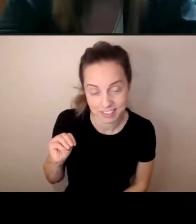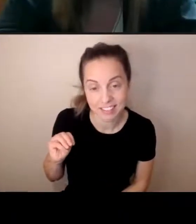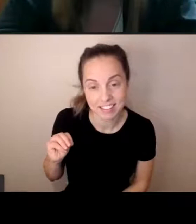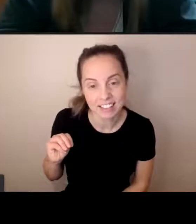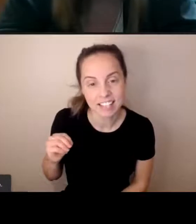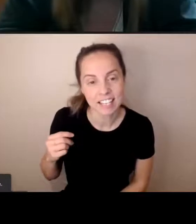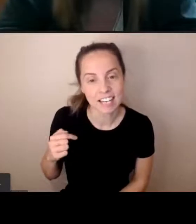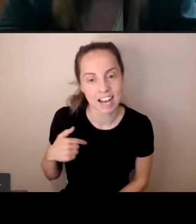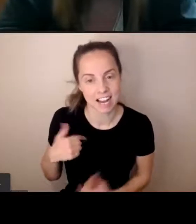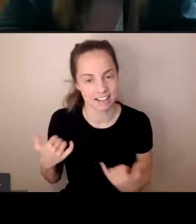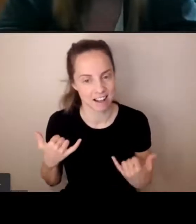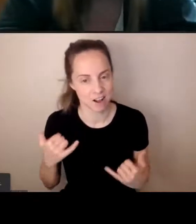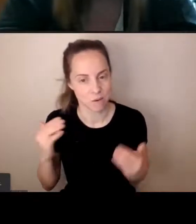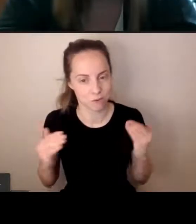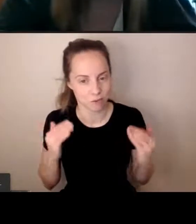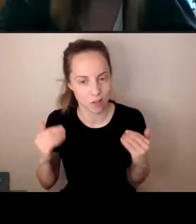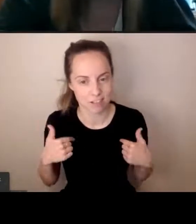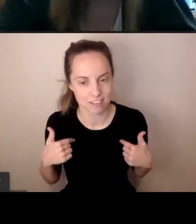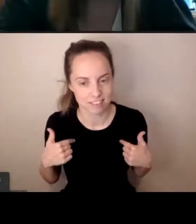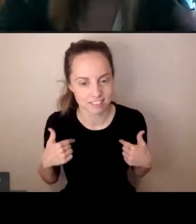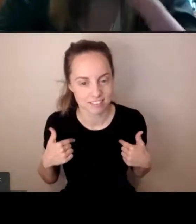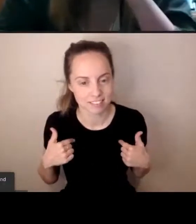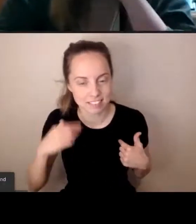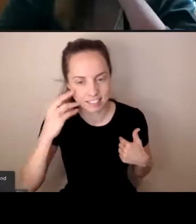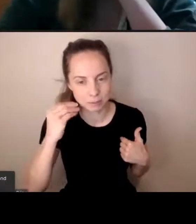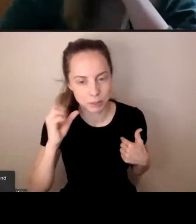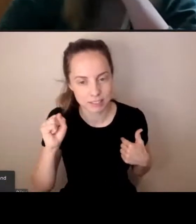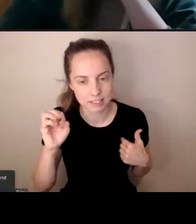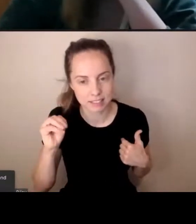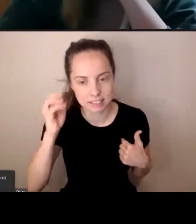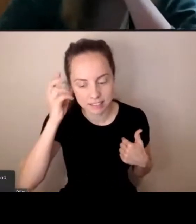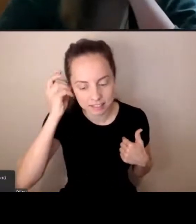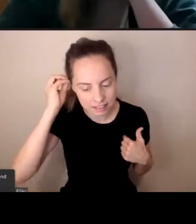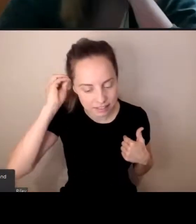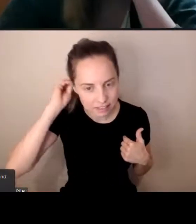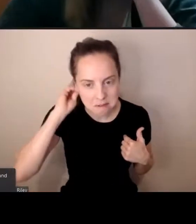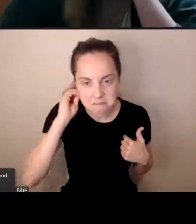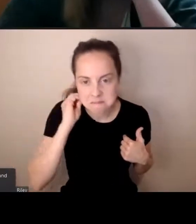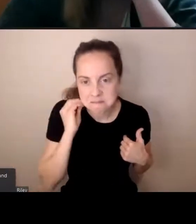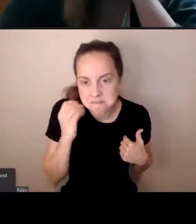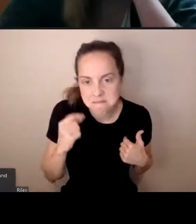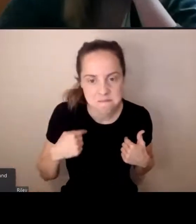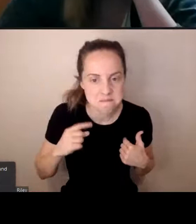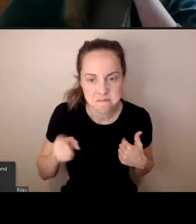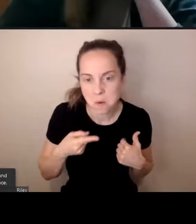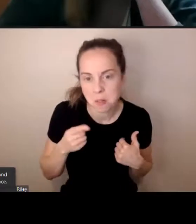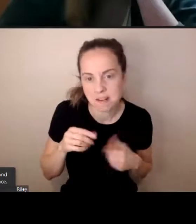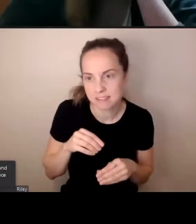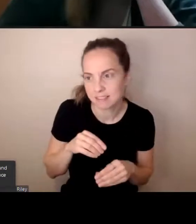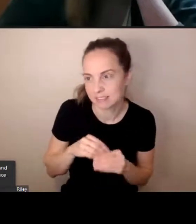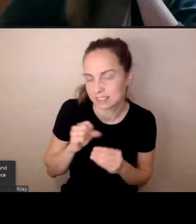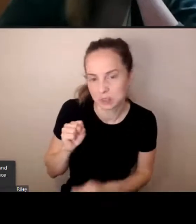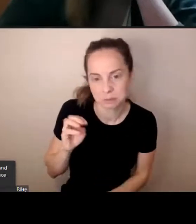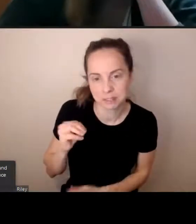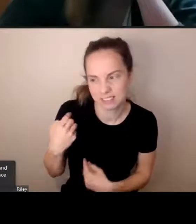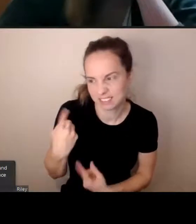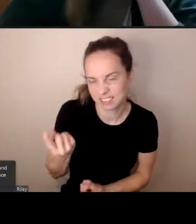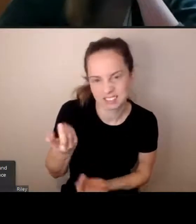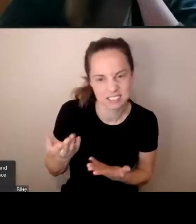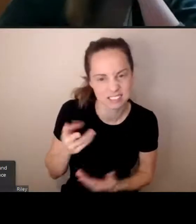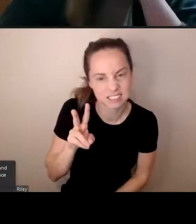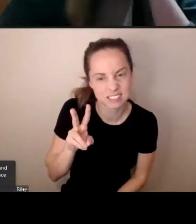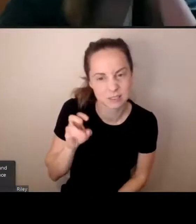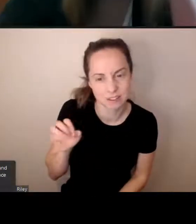as an adult, and really I've only been active on social media since probably 2009,